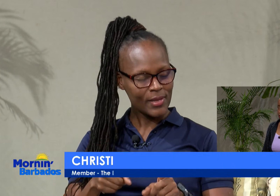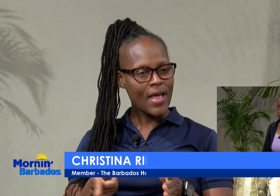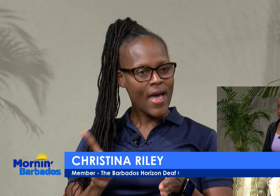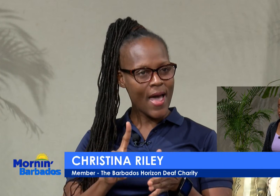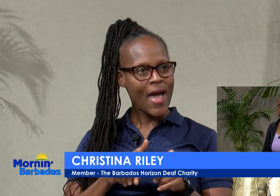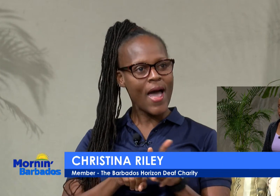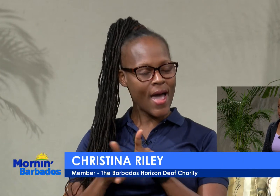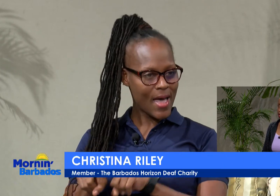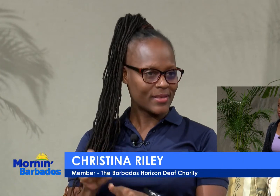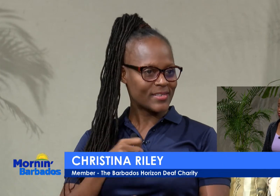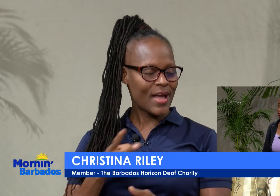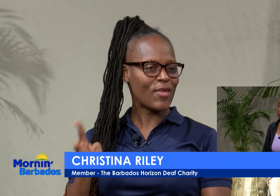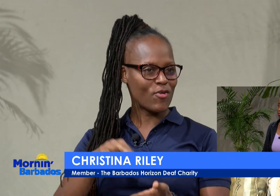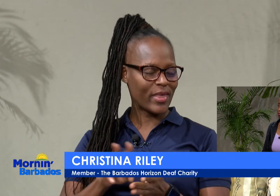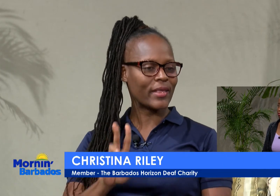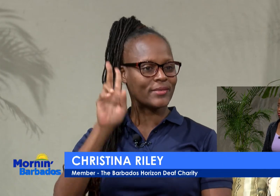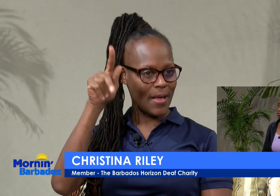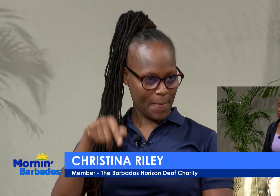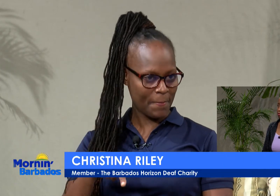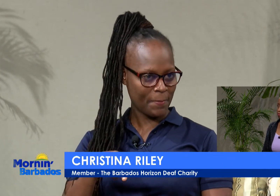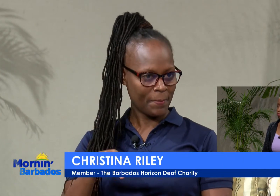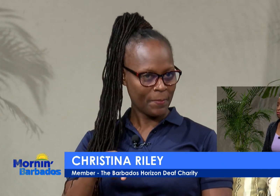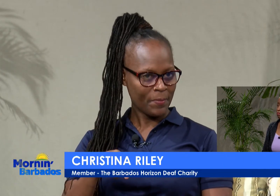I learned how to speak, but I